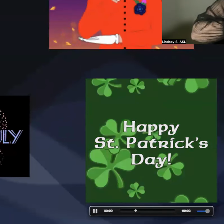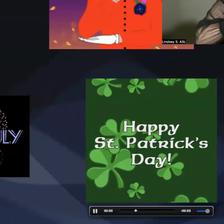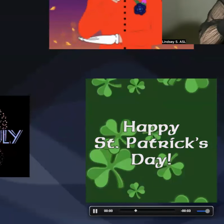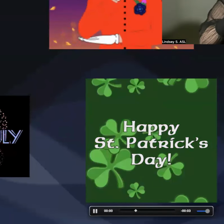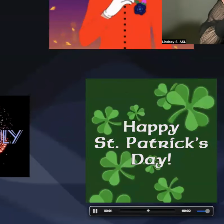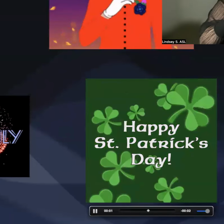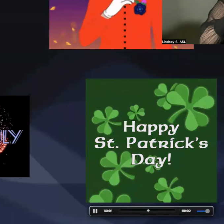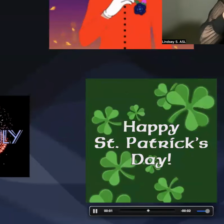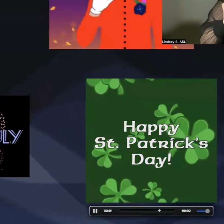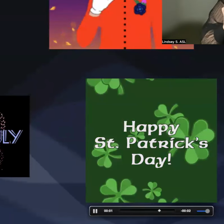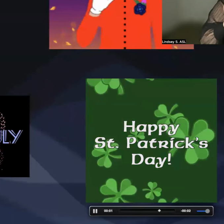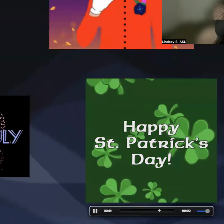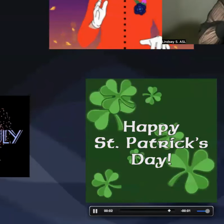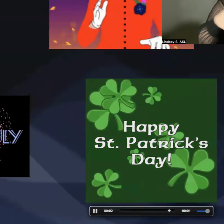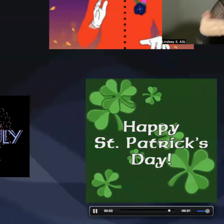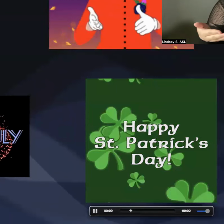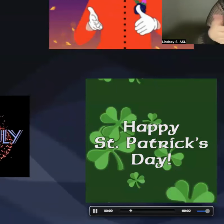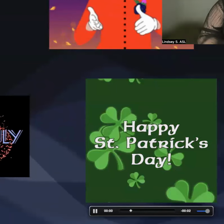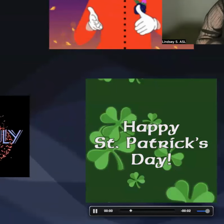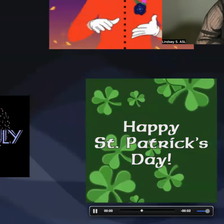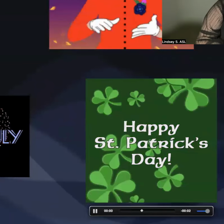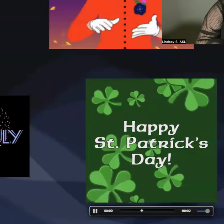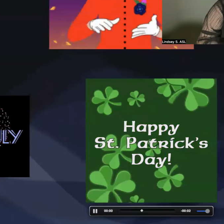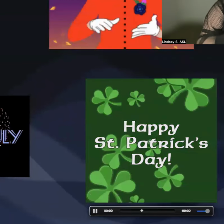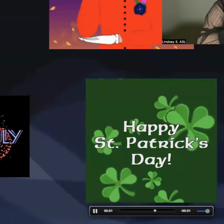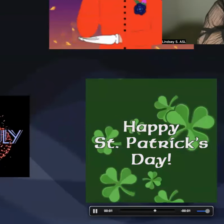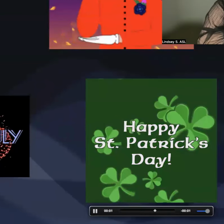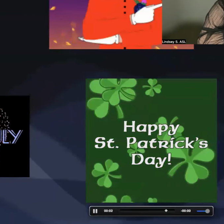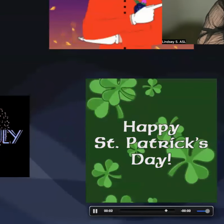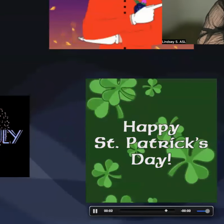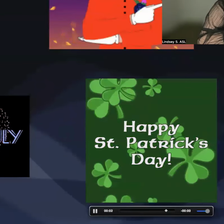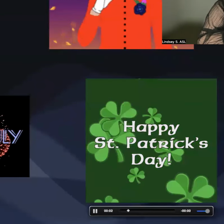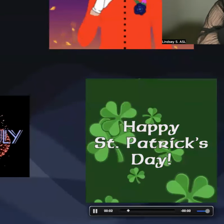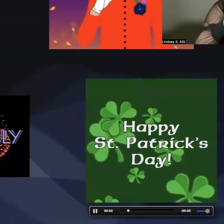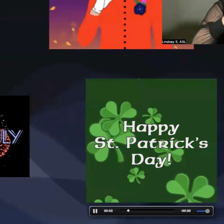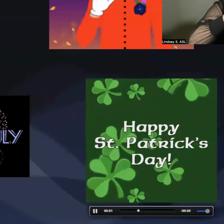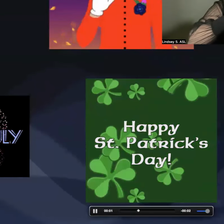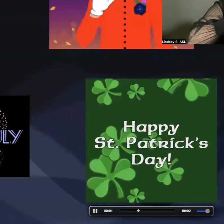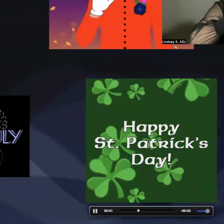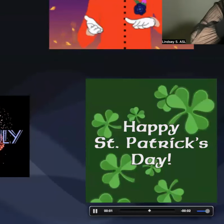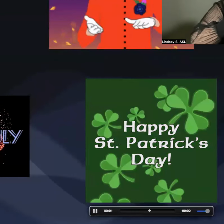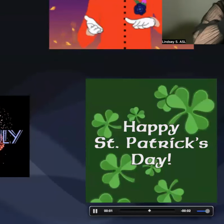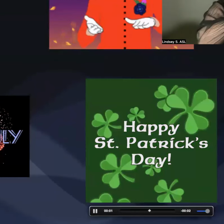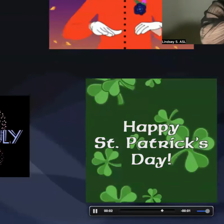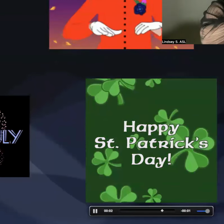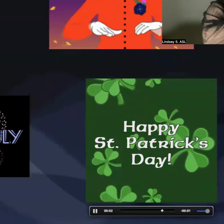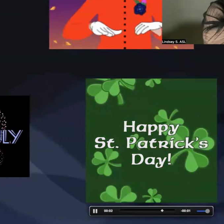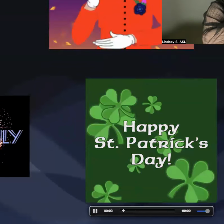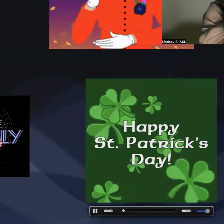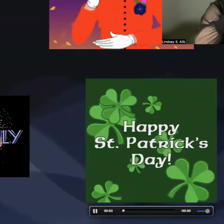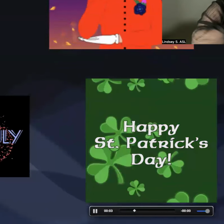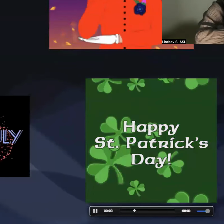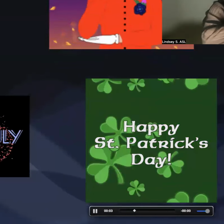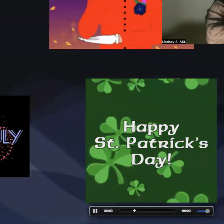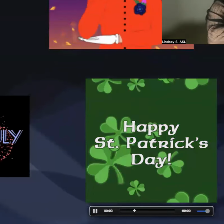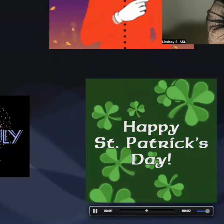do Day of the Dead. Down there we have Happy St.